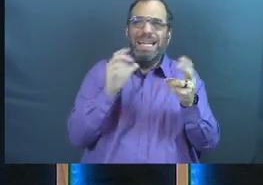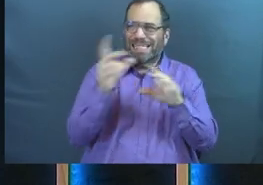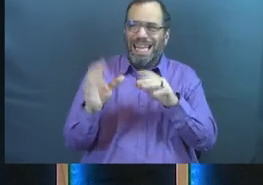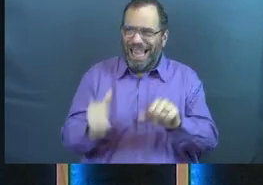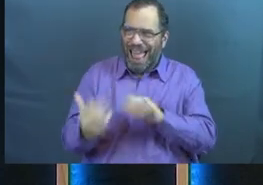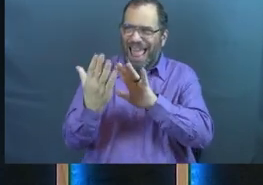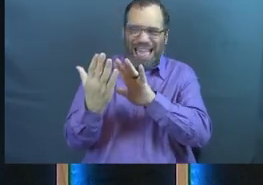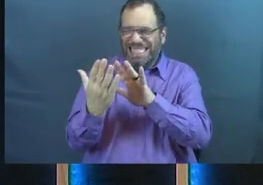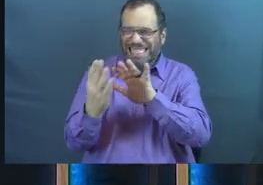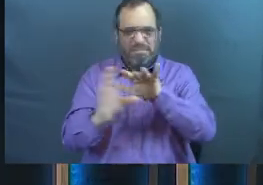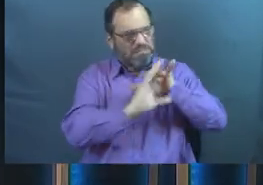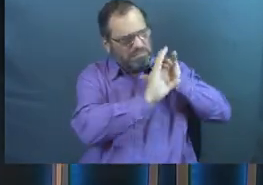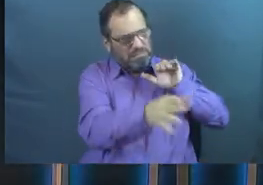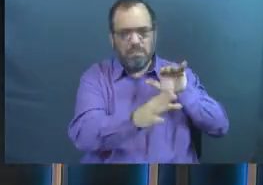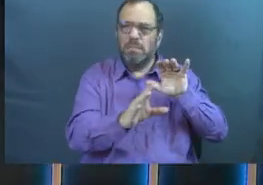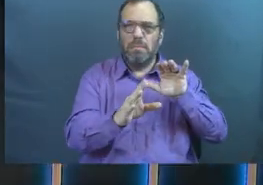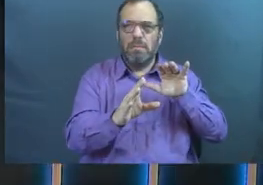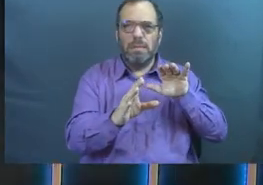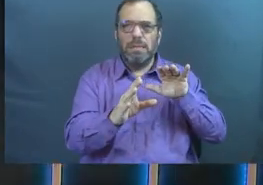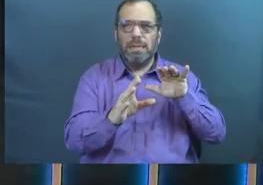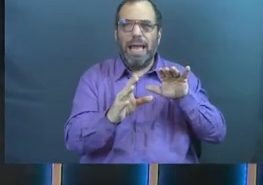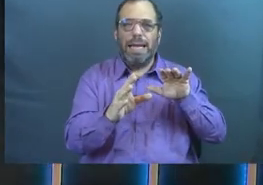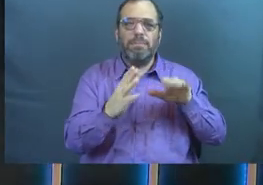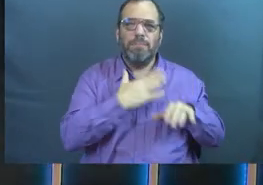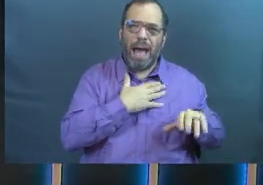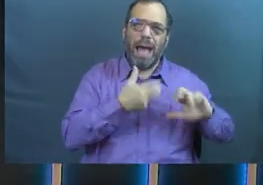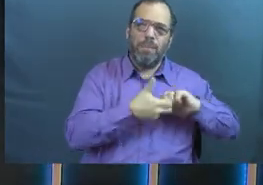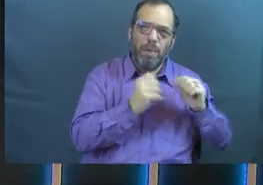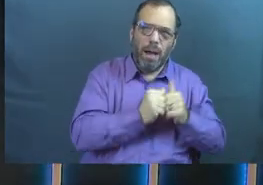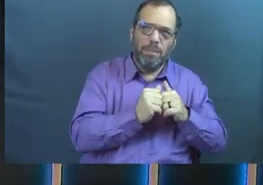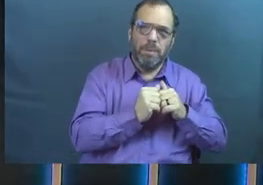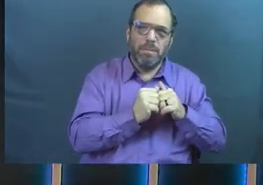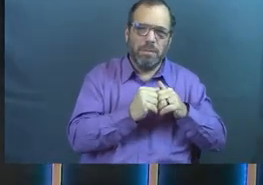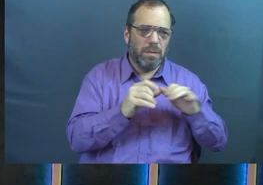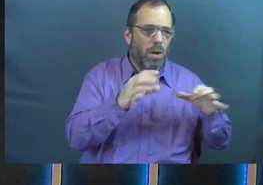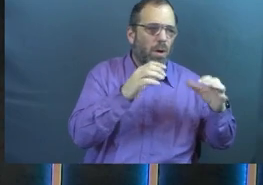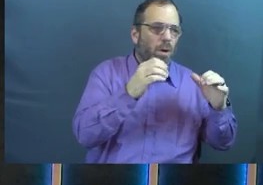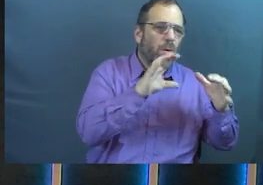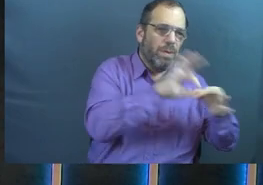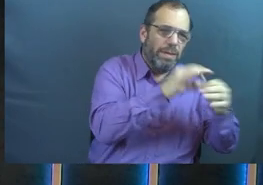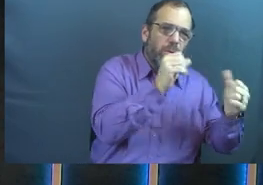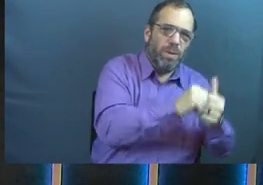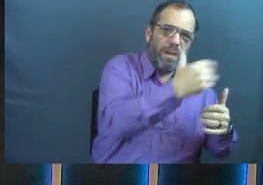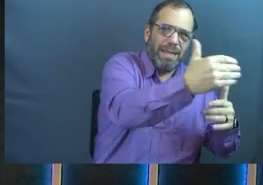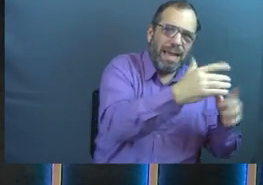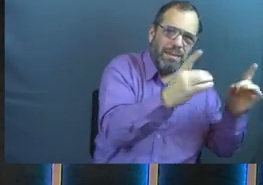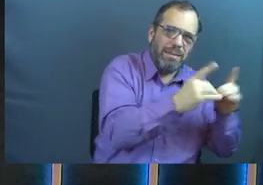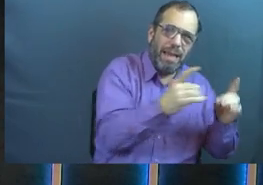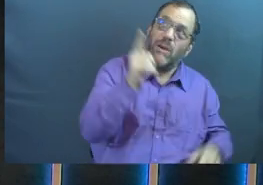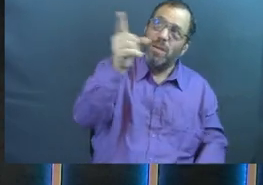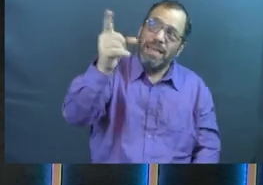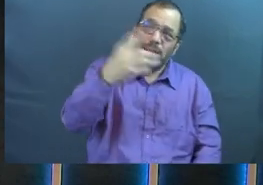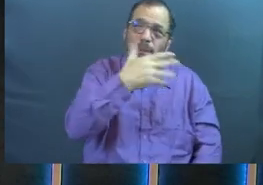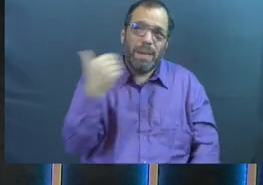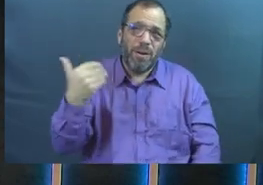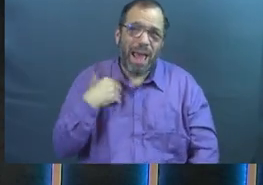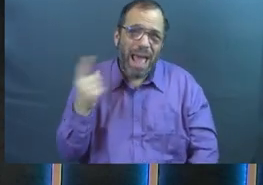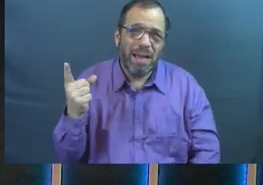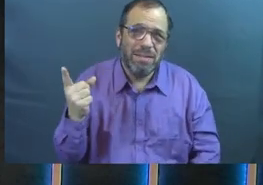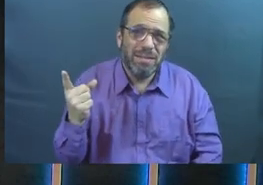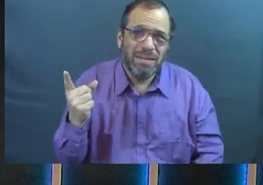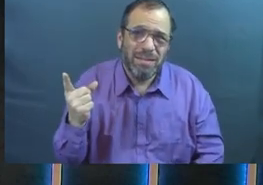just run and take us with us to the next situation. God's got better things for us, amen?